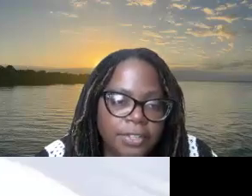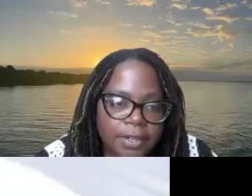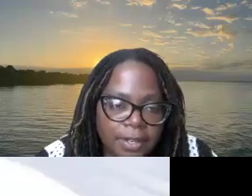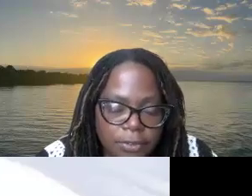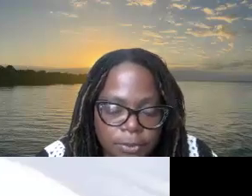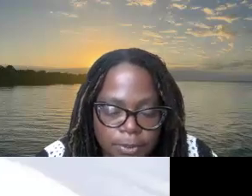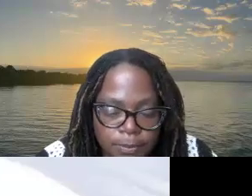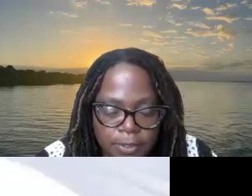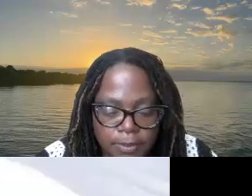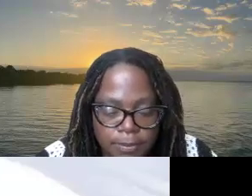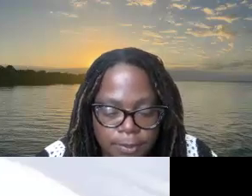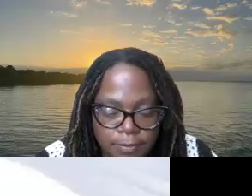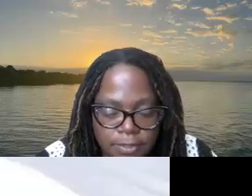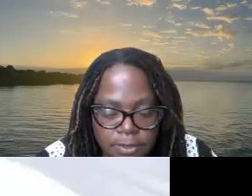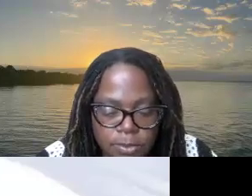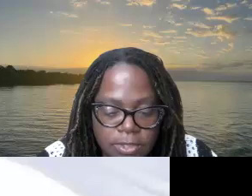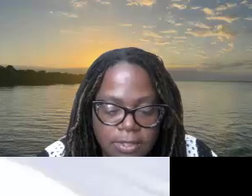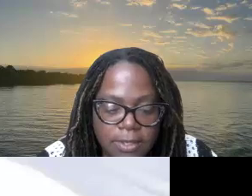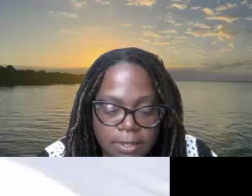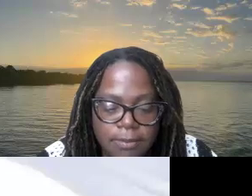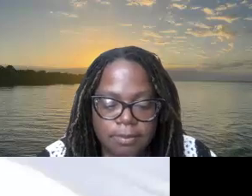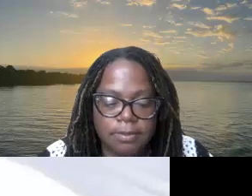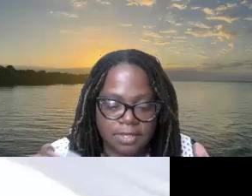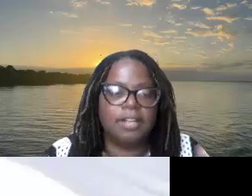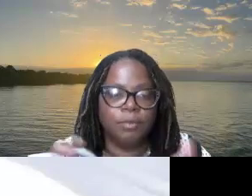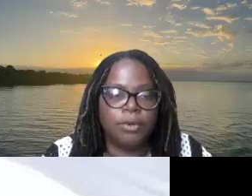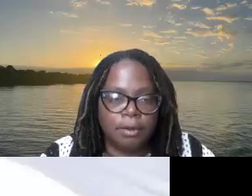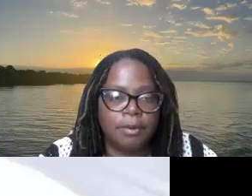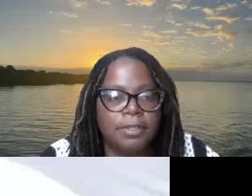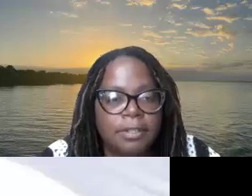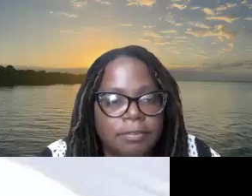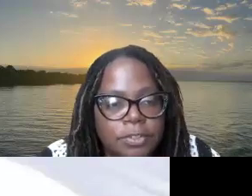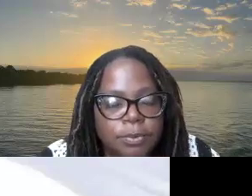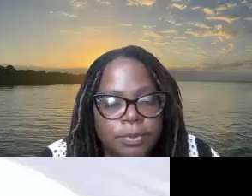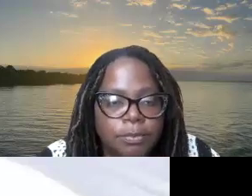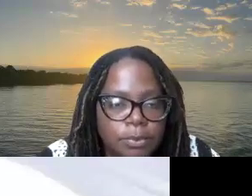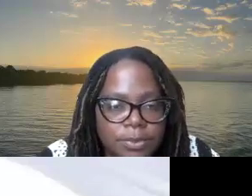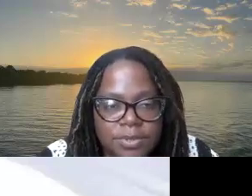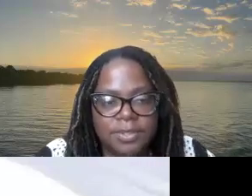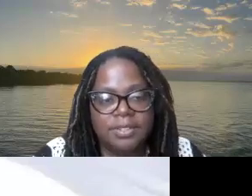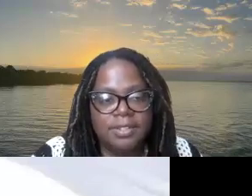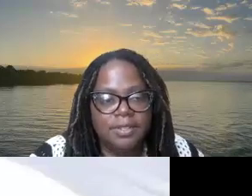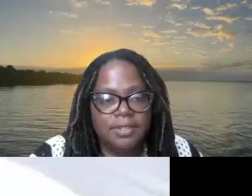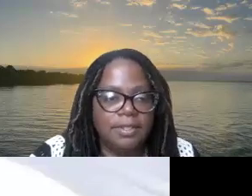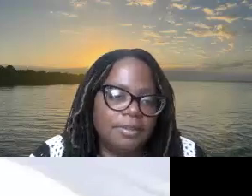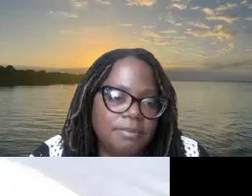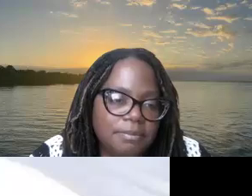So figure out how you can be a part of the solution and not stack more harm on an individual with rules